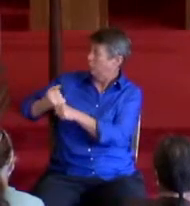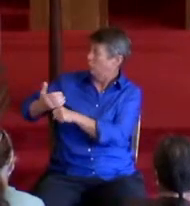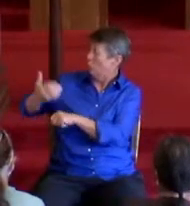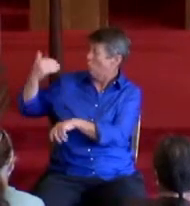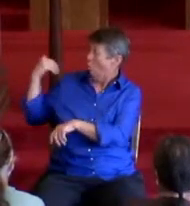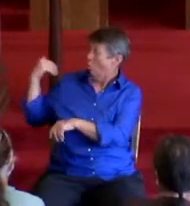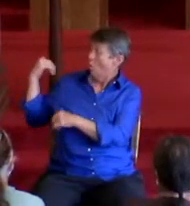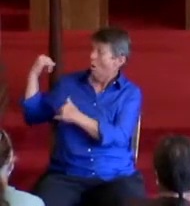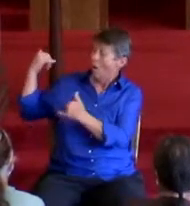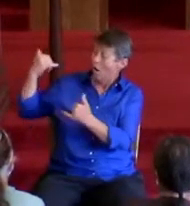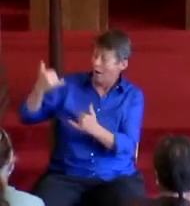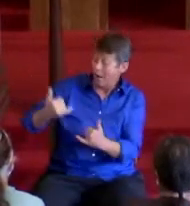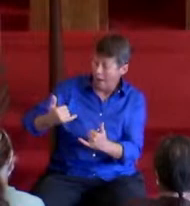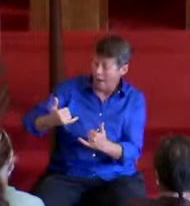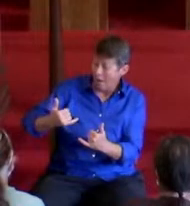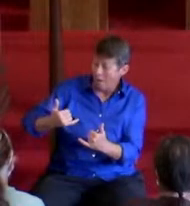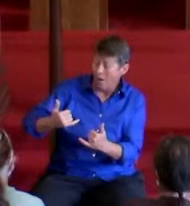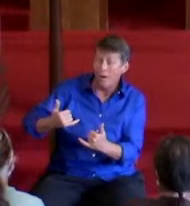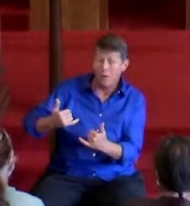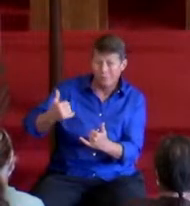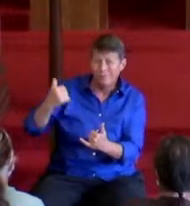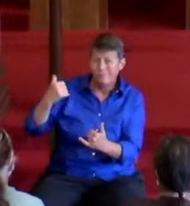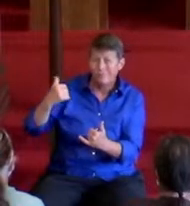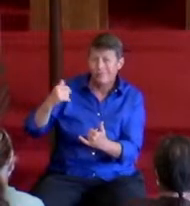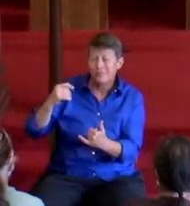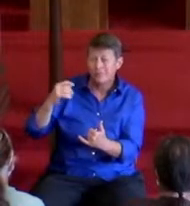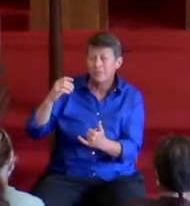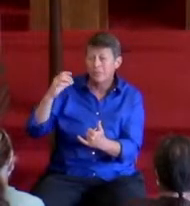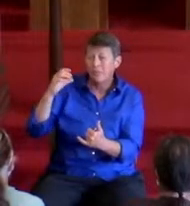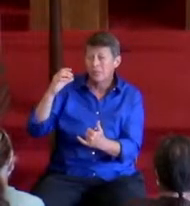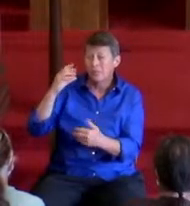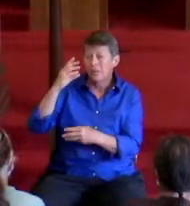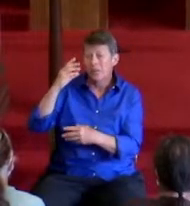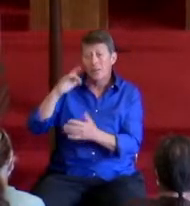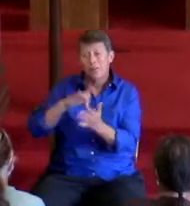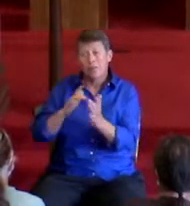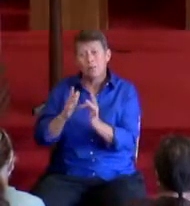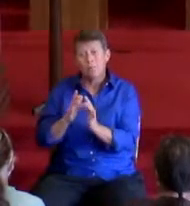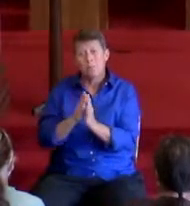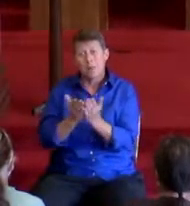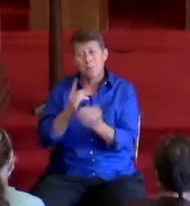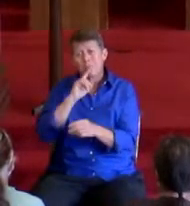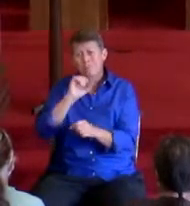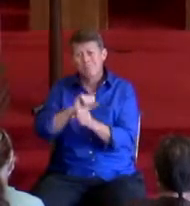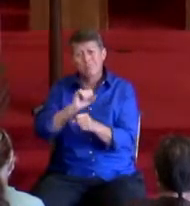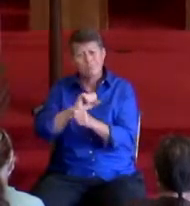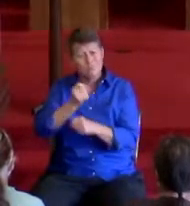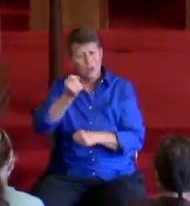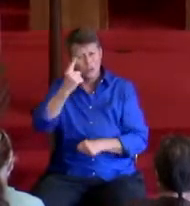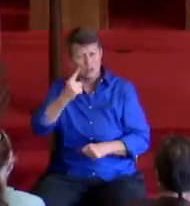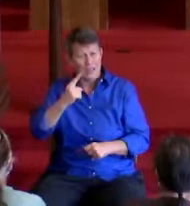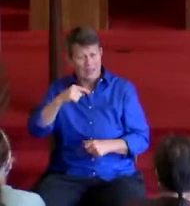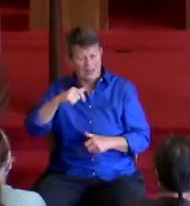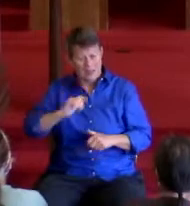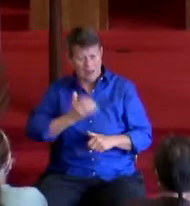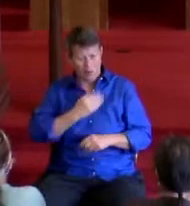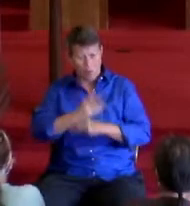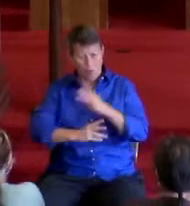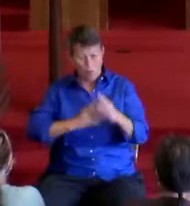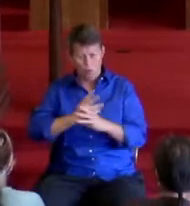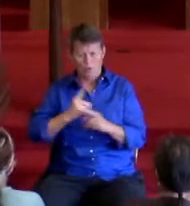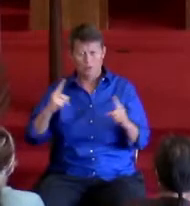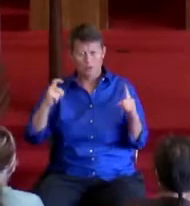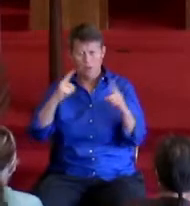world. We know that the more things change, the more they stay the same. Human behavior is